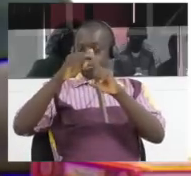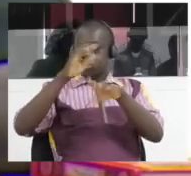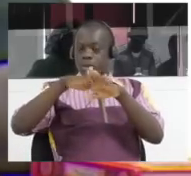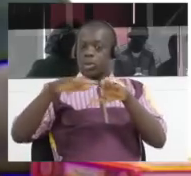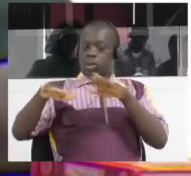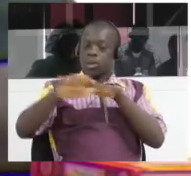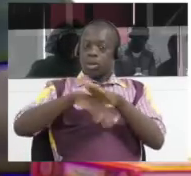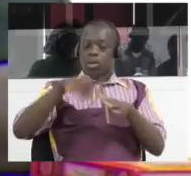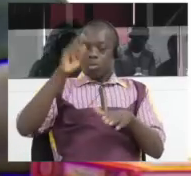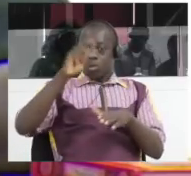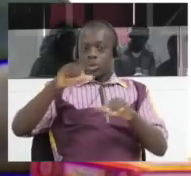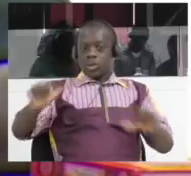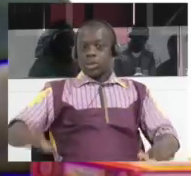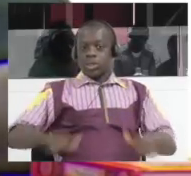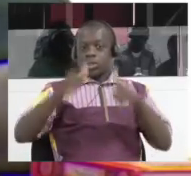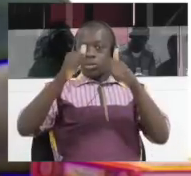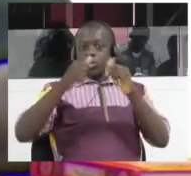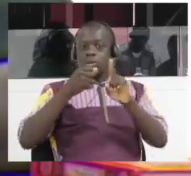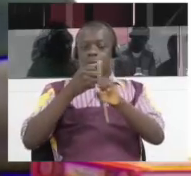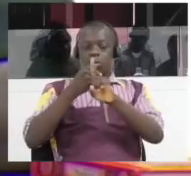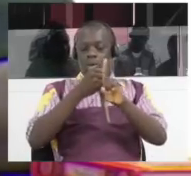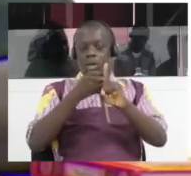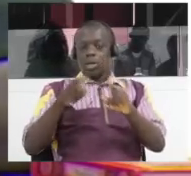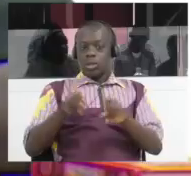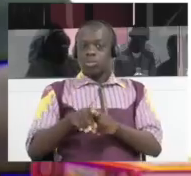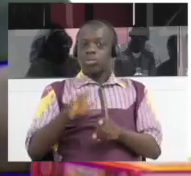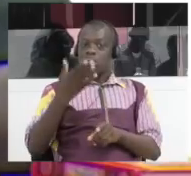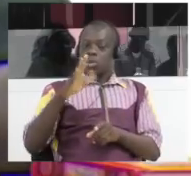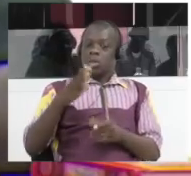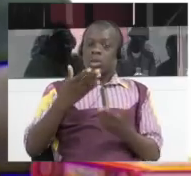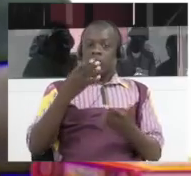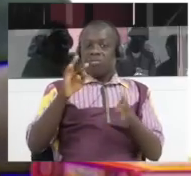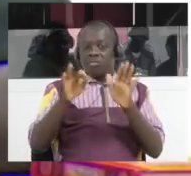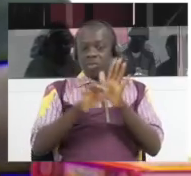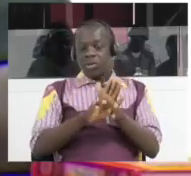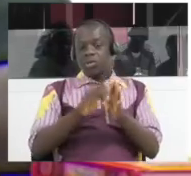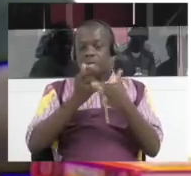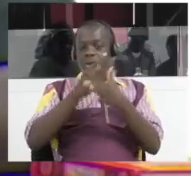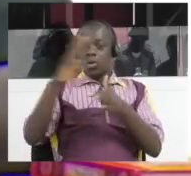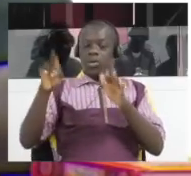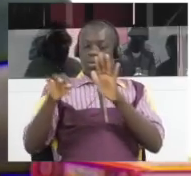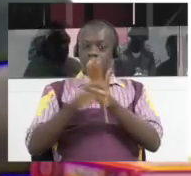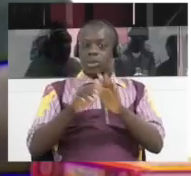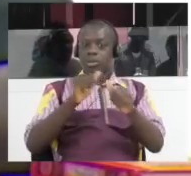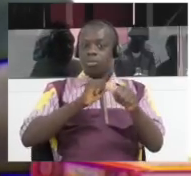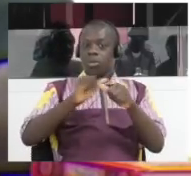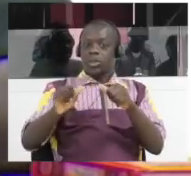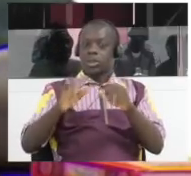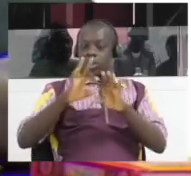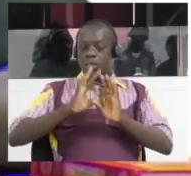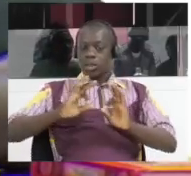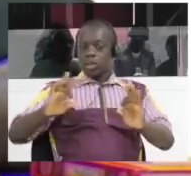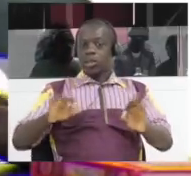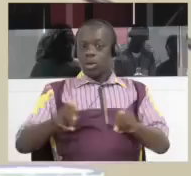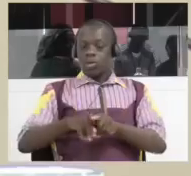that we needed to establish order, albeit however temporal it would be, and that in the best interest